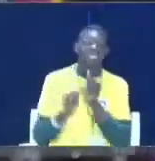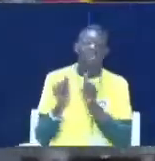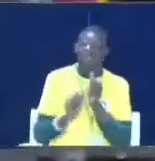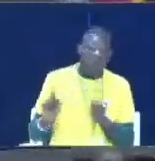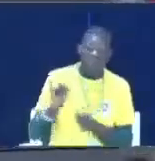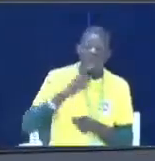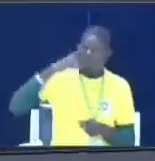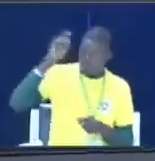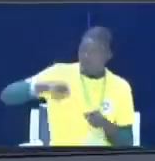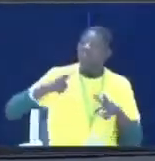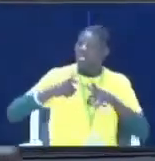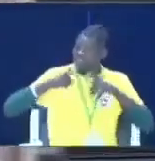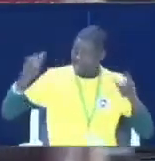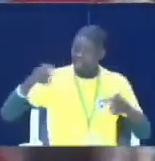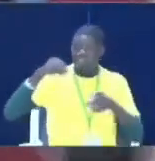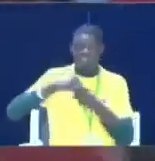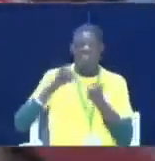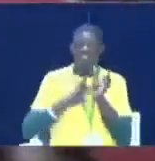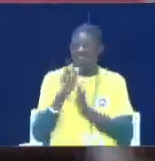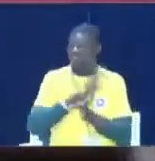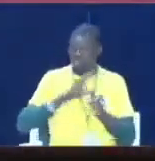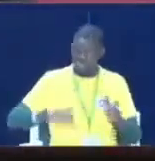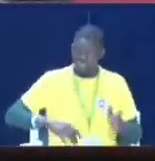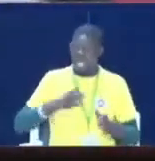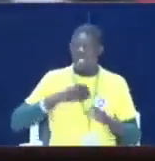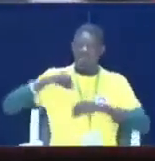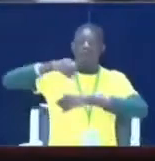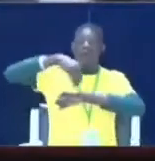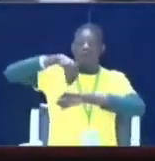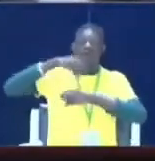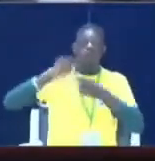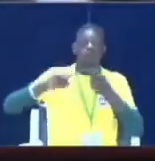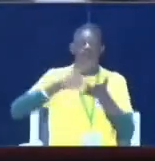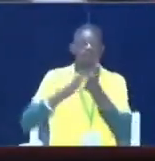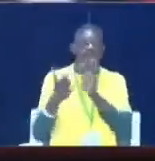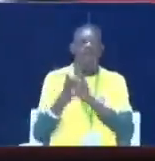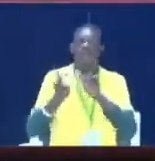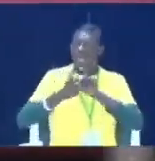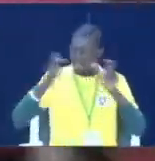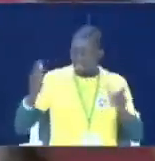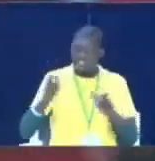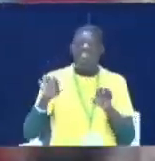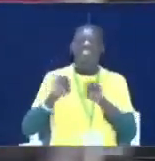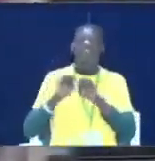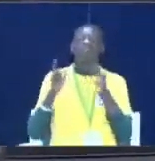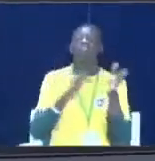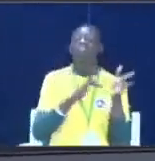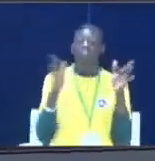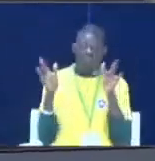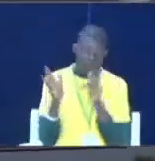Everyone in Christ has been ordained to enlarge. Even Jesus,